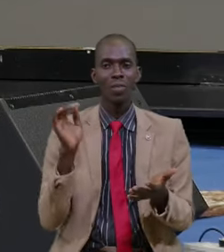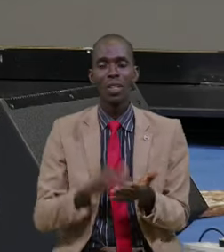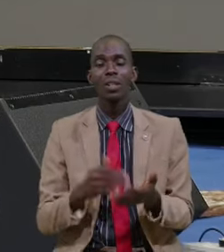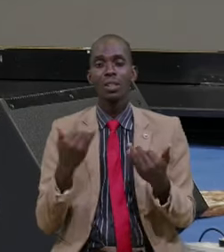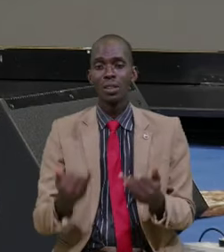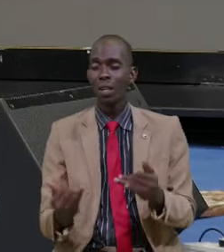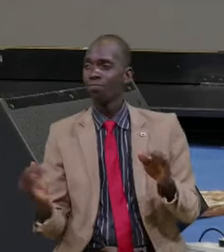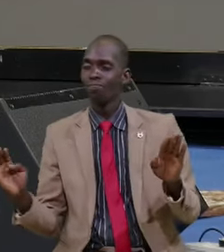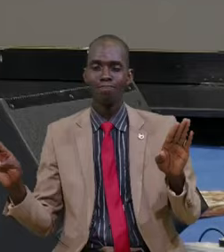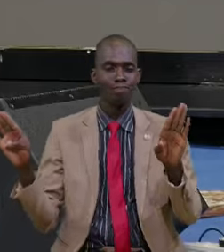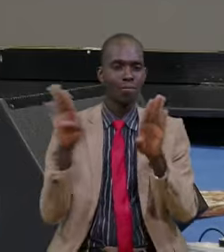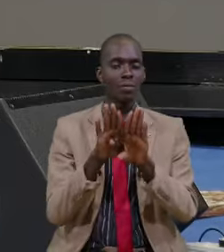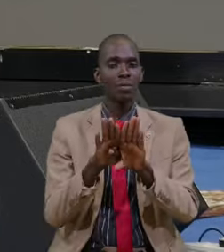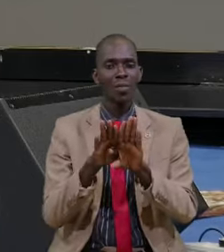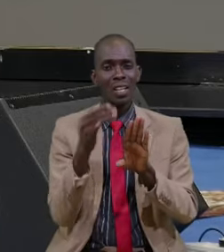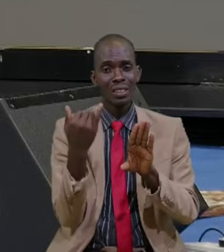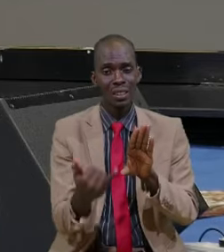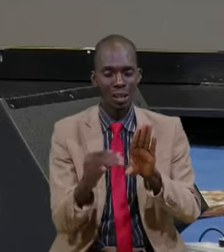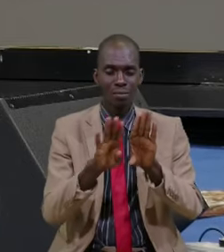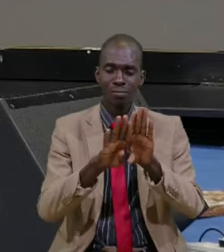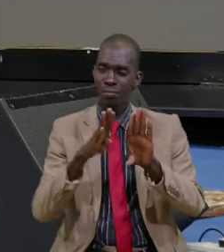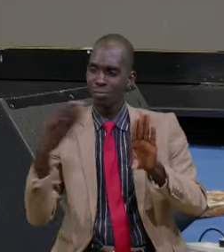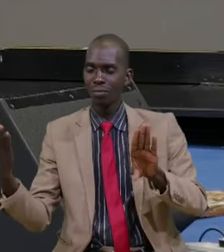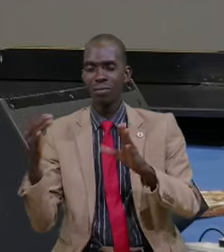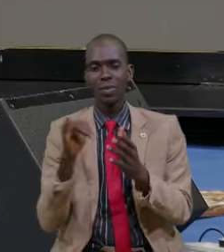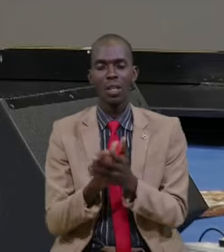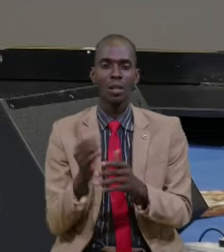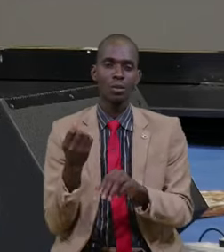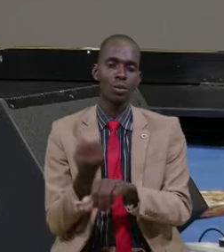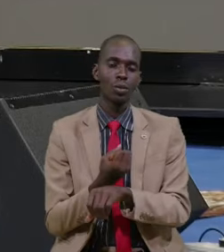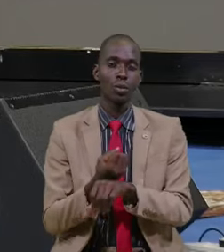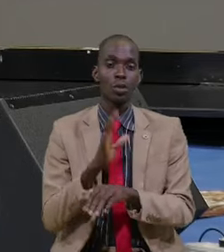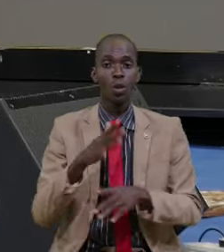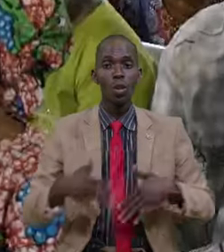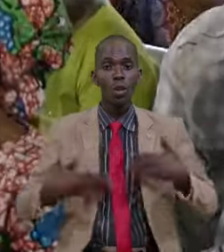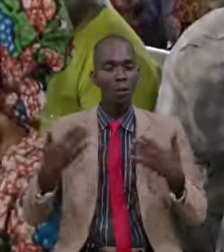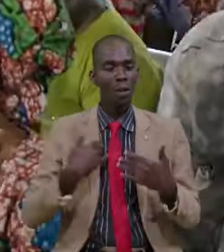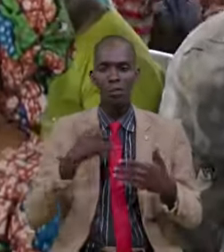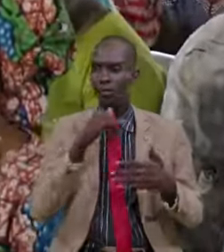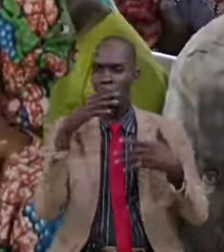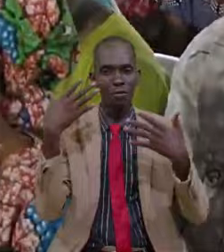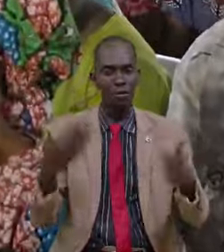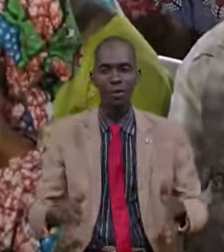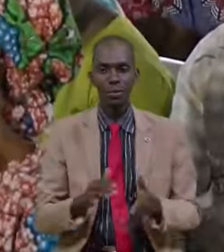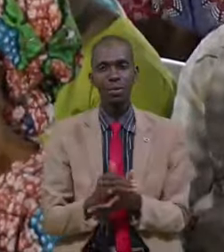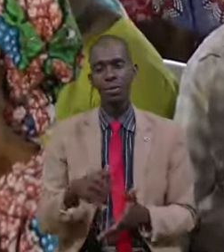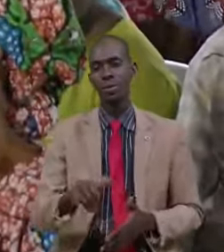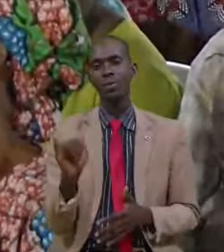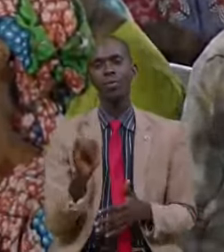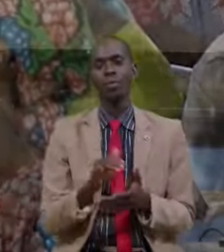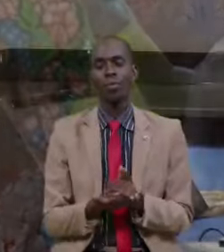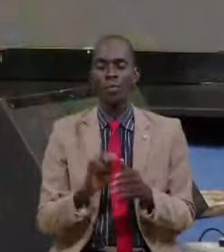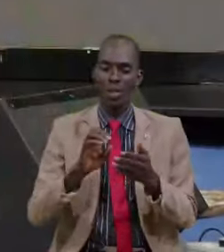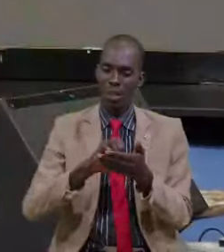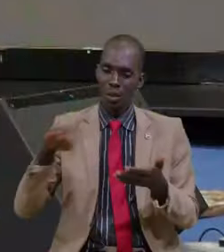Now, remove that stone. Your life has not ended. Remove that stone.